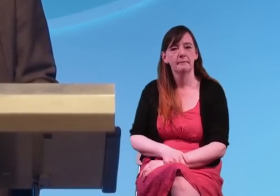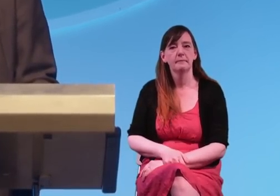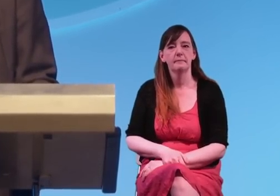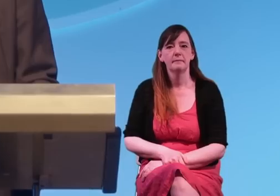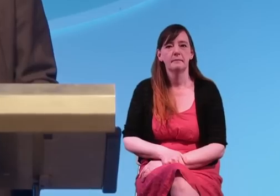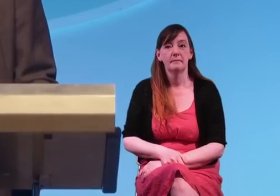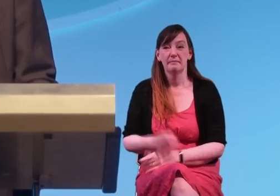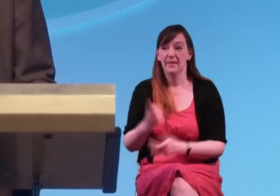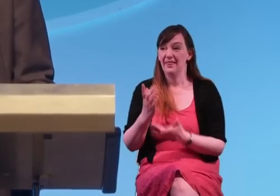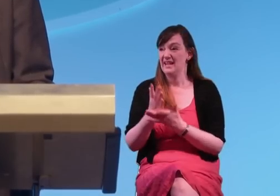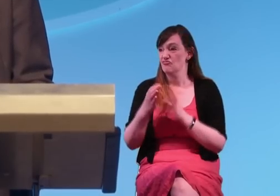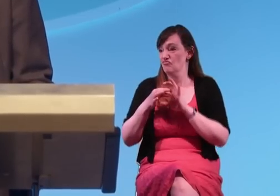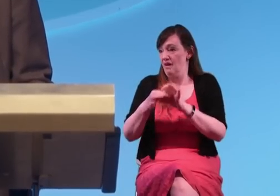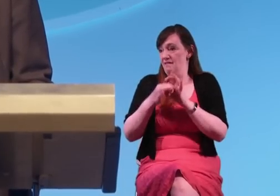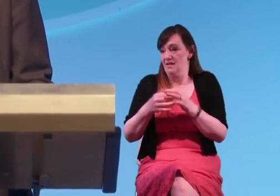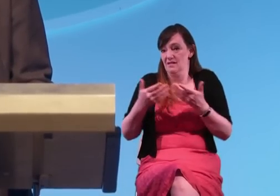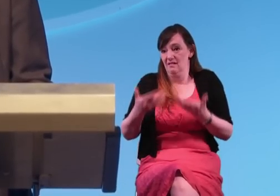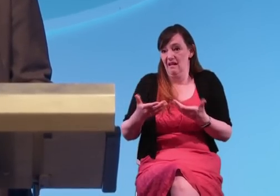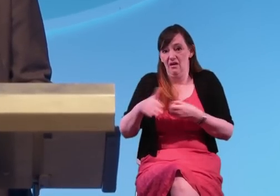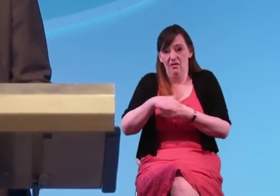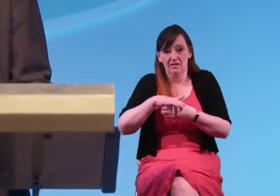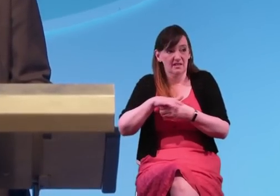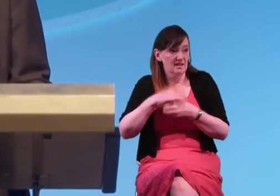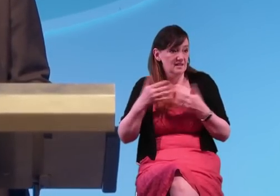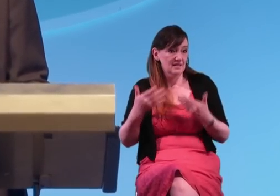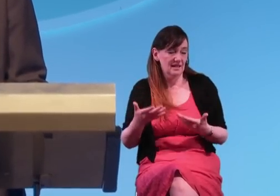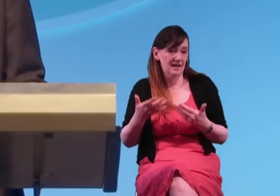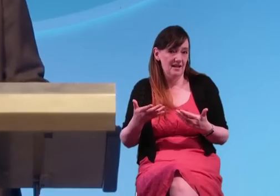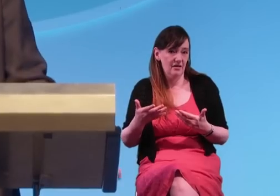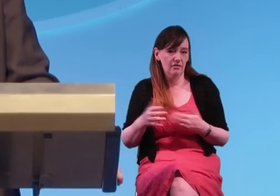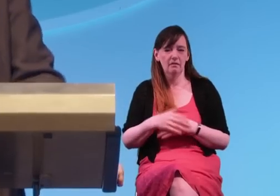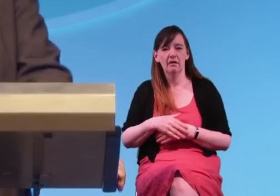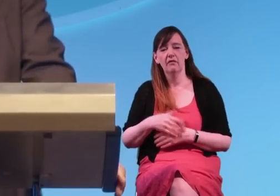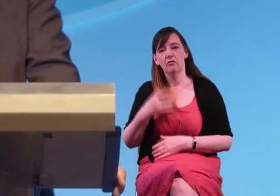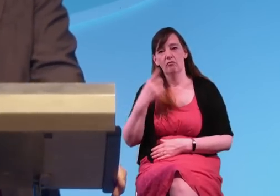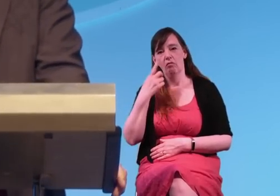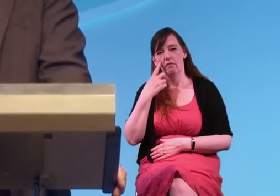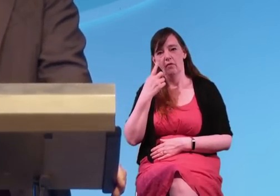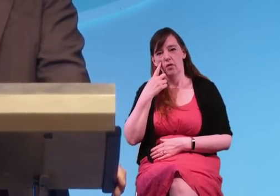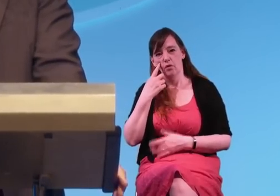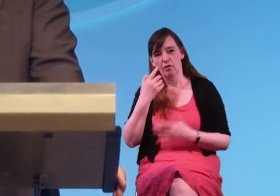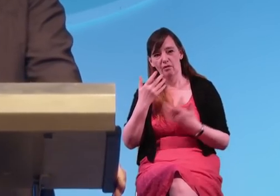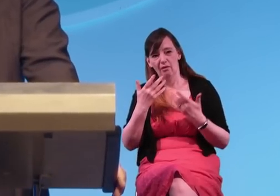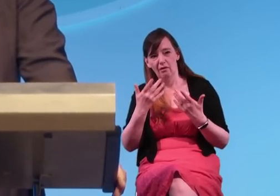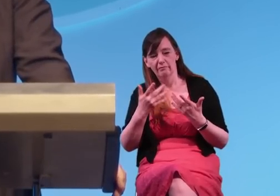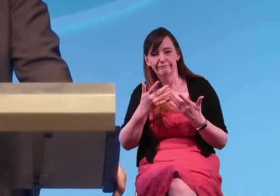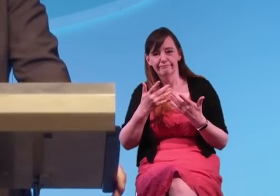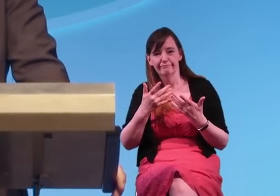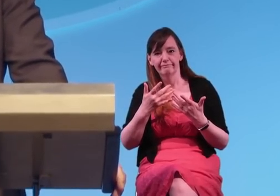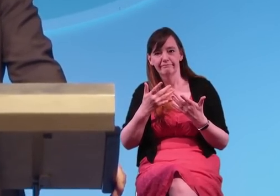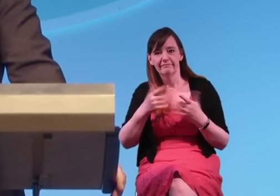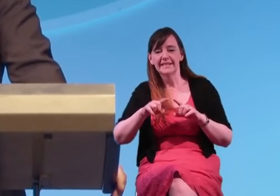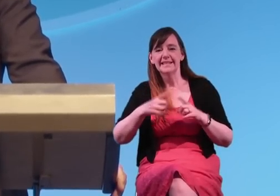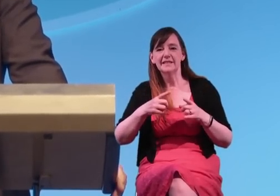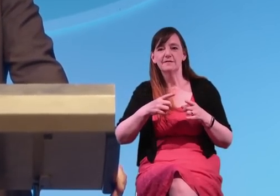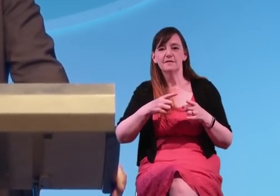contemporary generation? If you look at institutions in the present